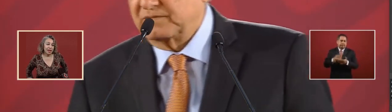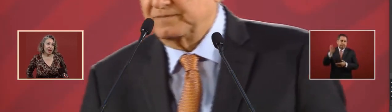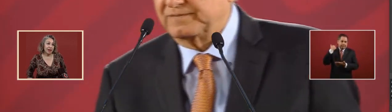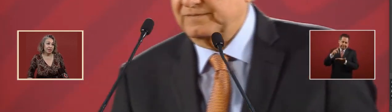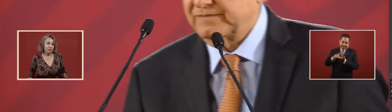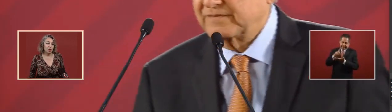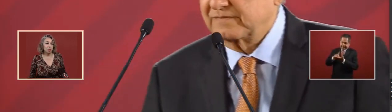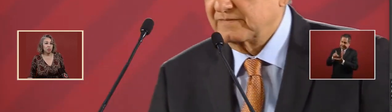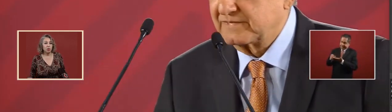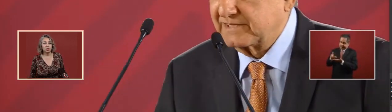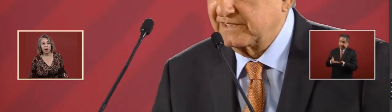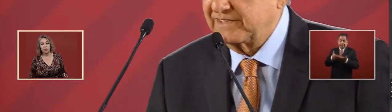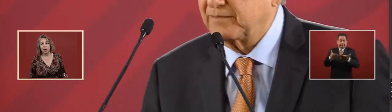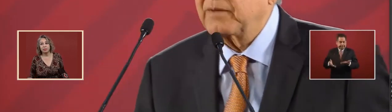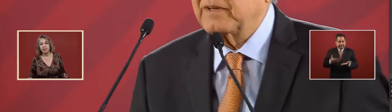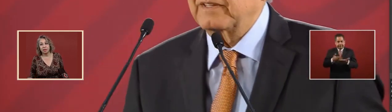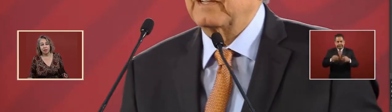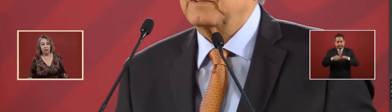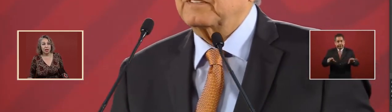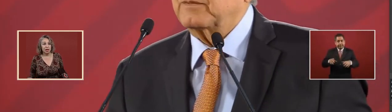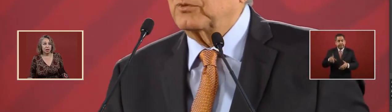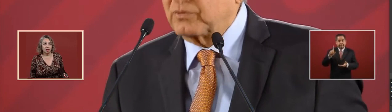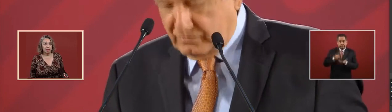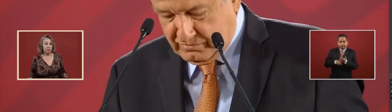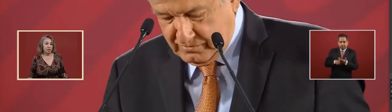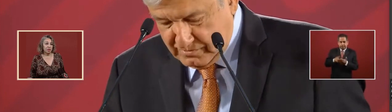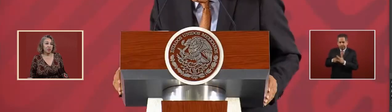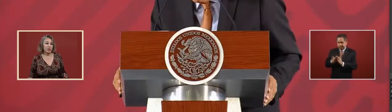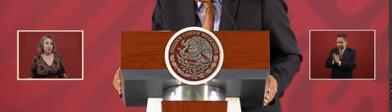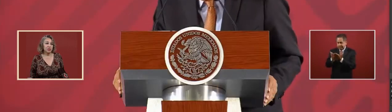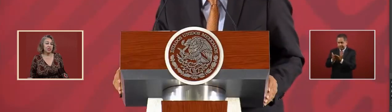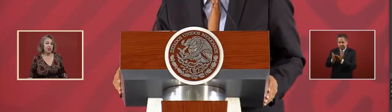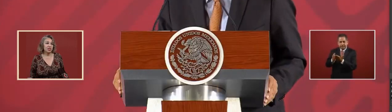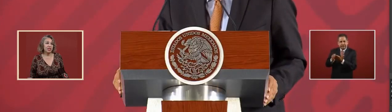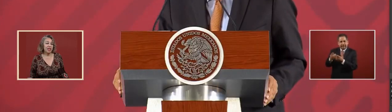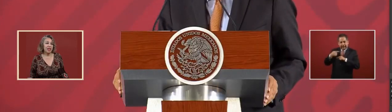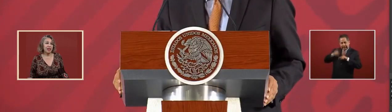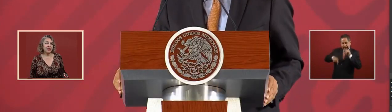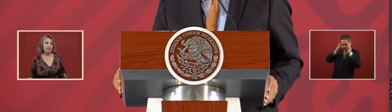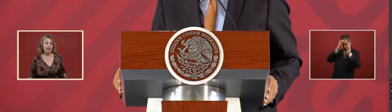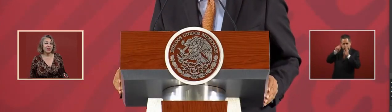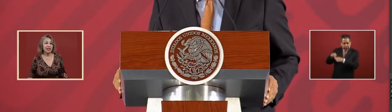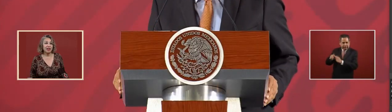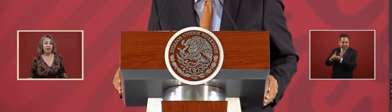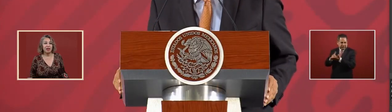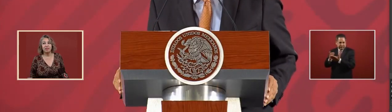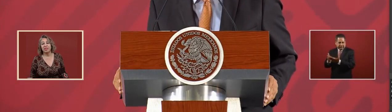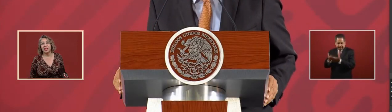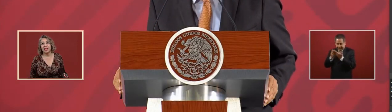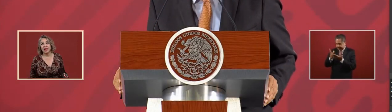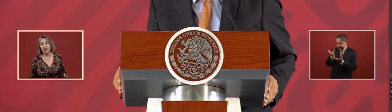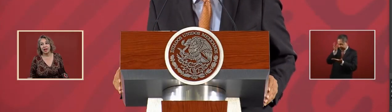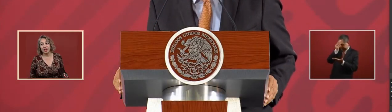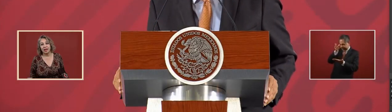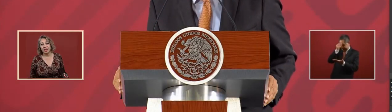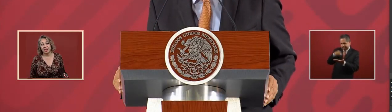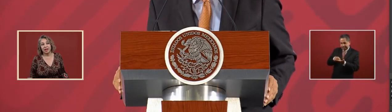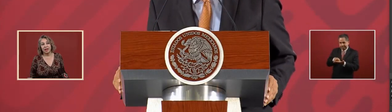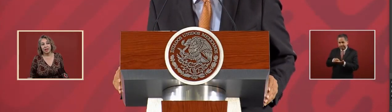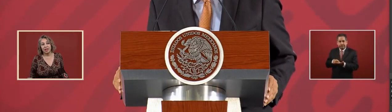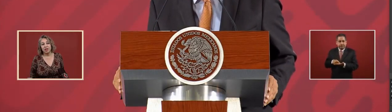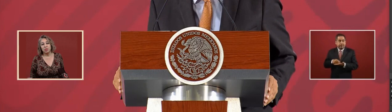the World Wide Web, which was called the settling este, of the